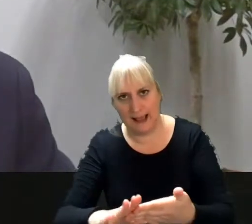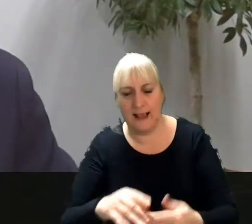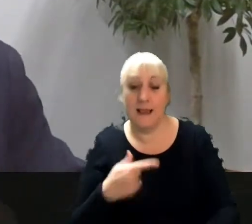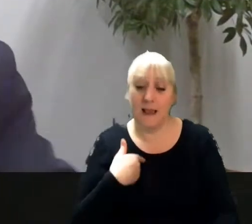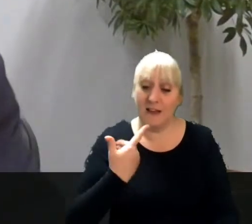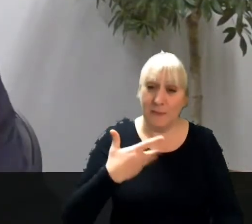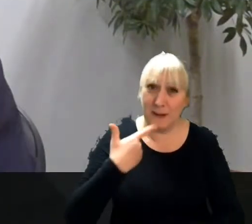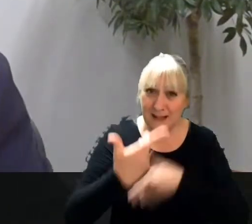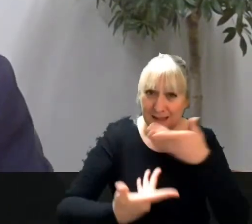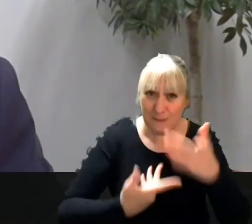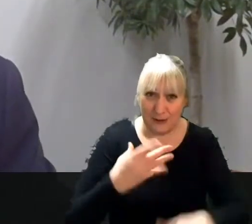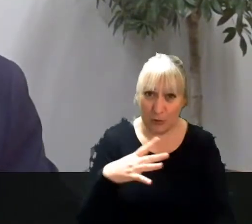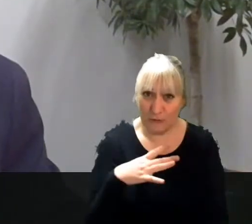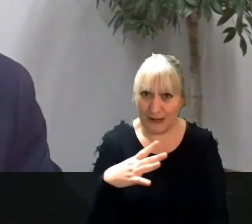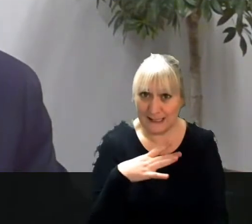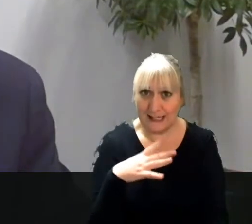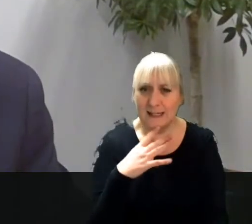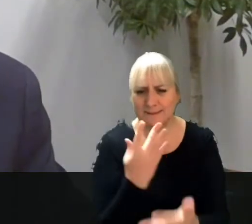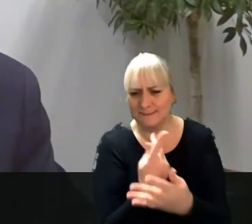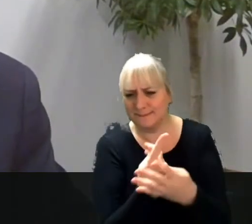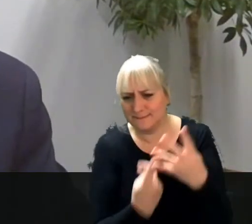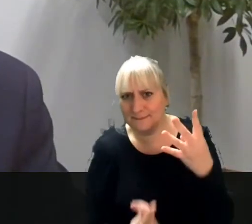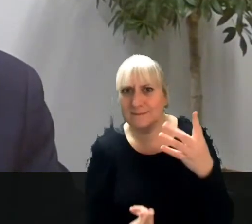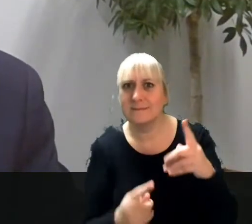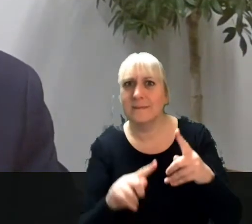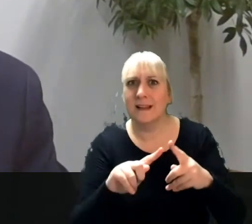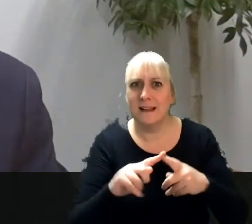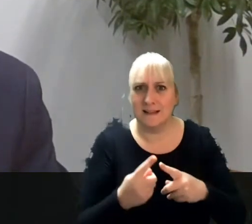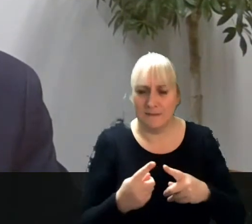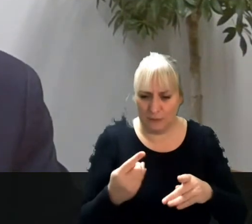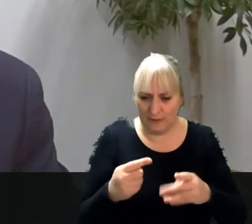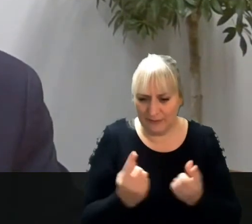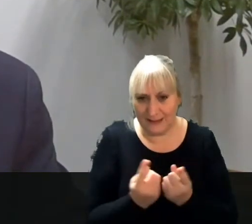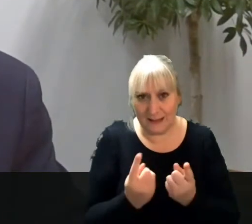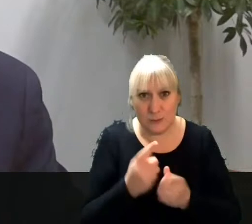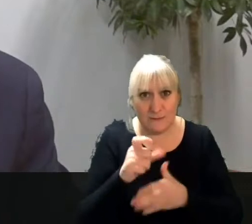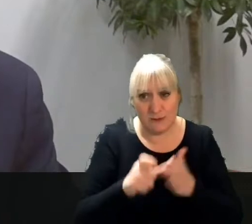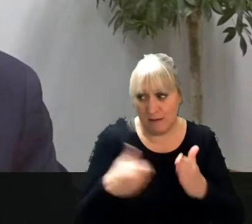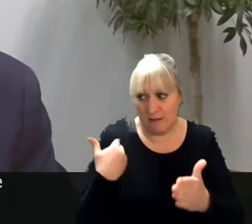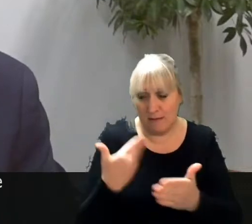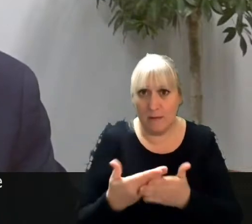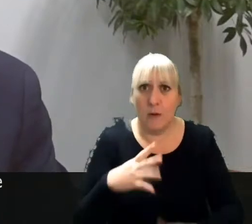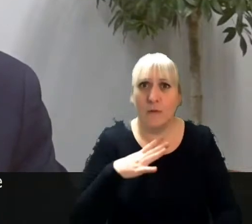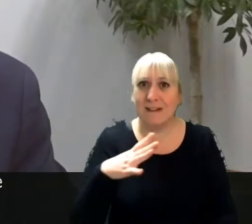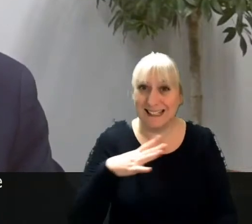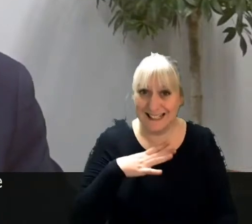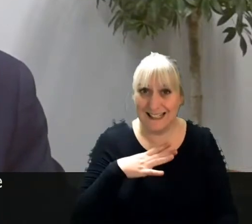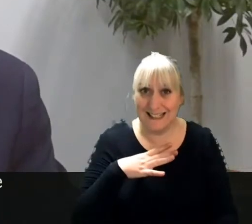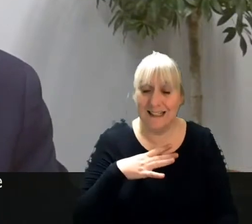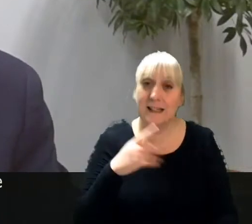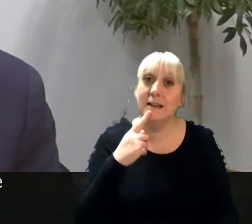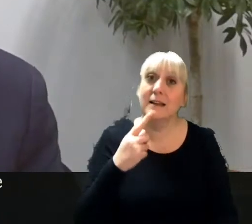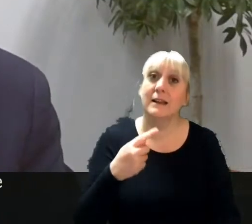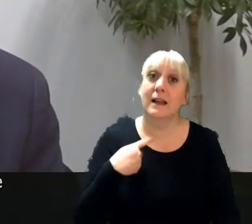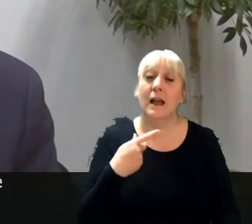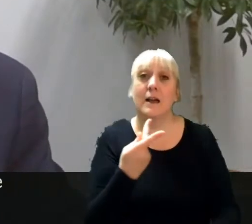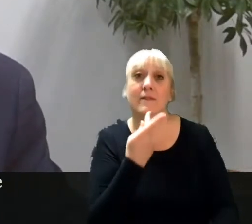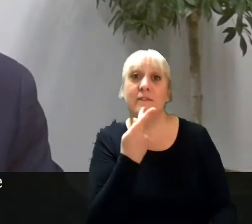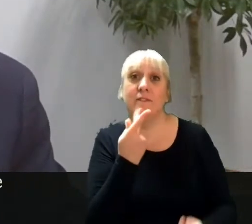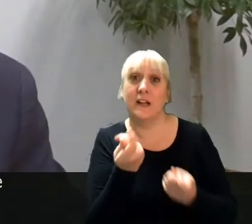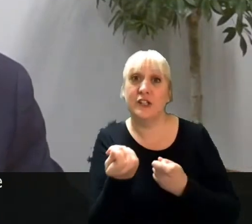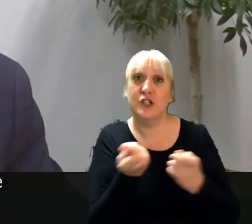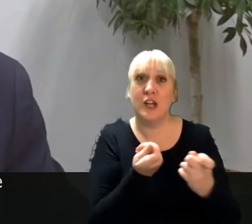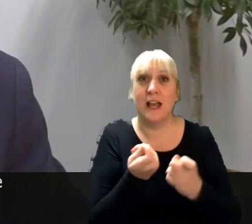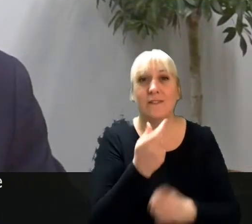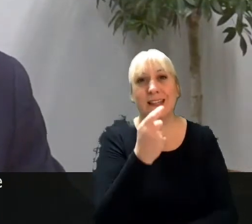of things we've done so far is making huge progress in relation to air quality. I'm vice chair of the C40, which are a group of cities